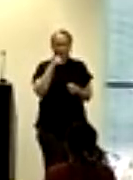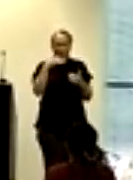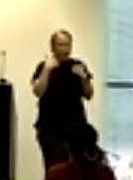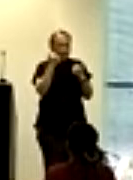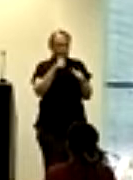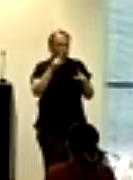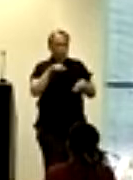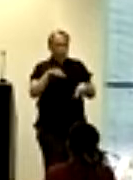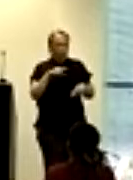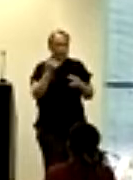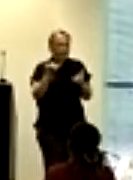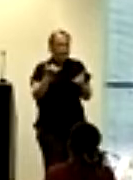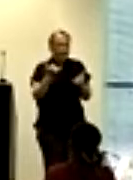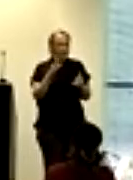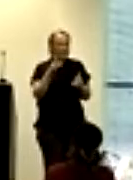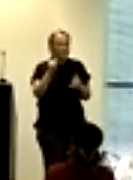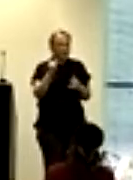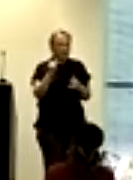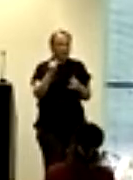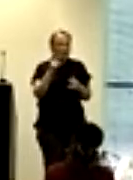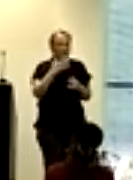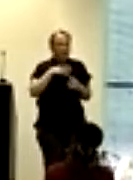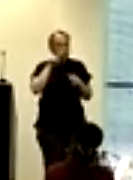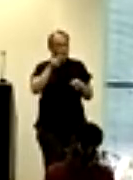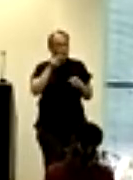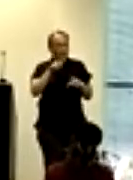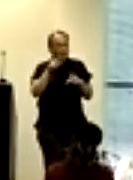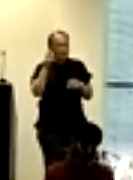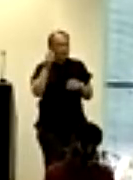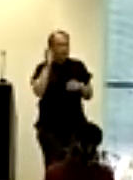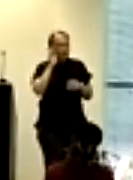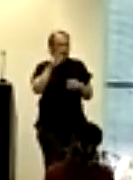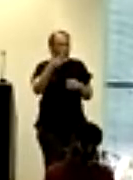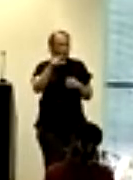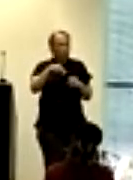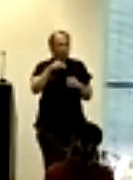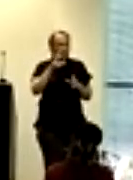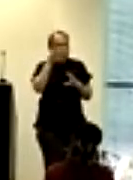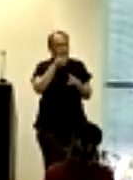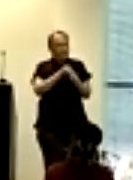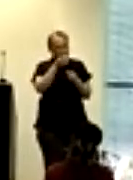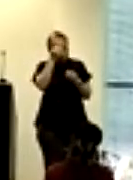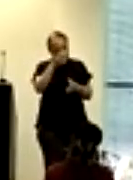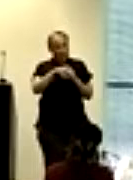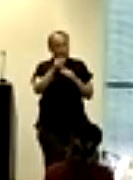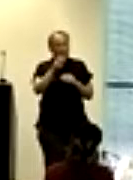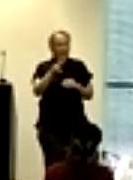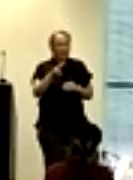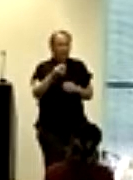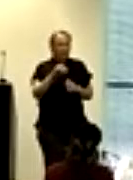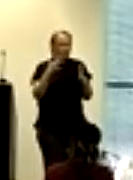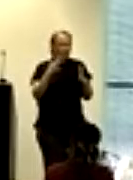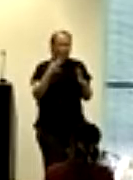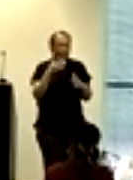report today. However, please look forward to hearing the third quarter update information in November. That's all I have. Thank